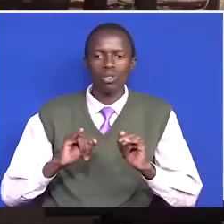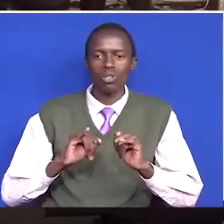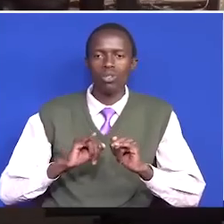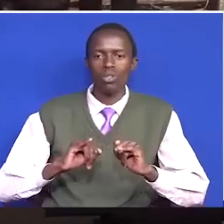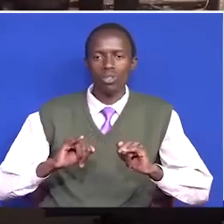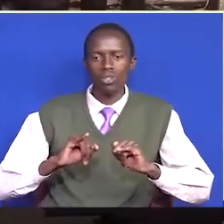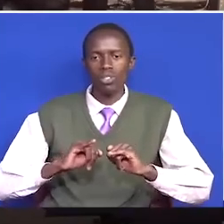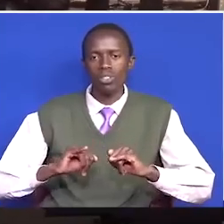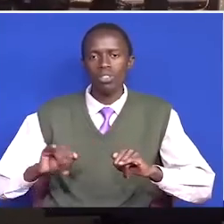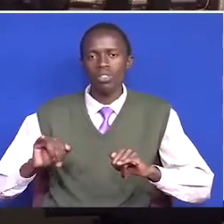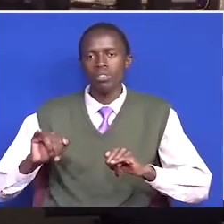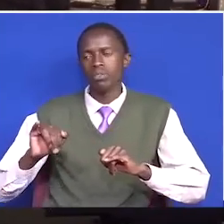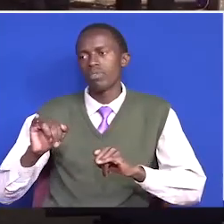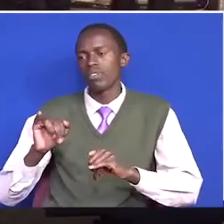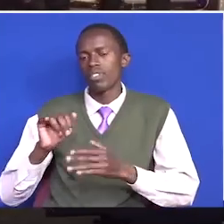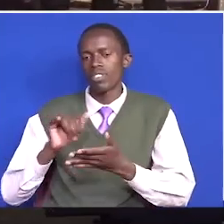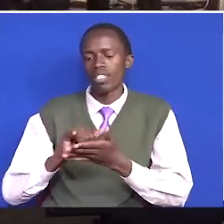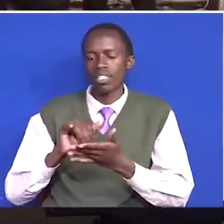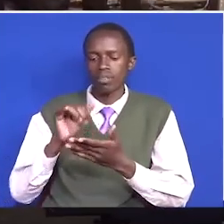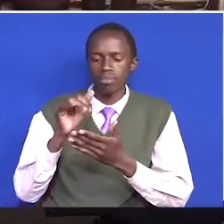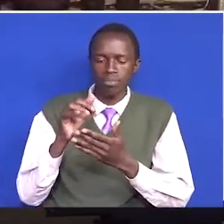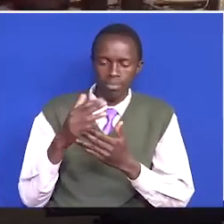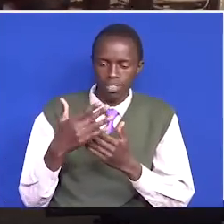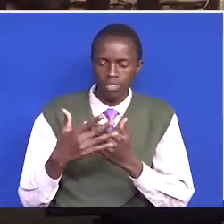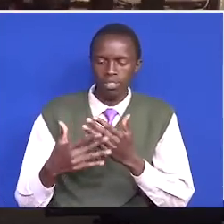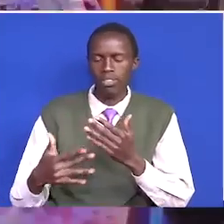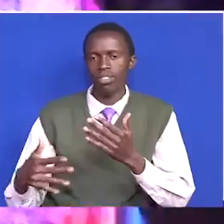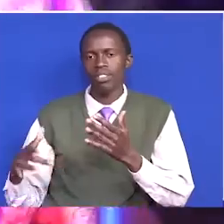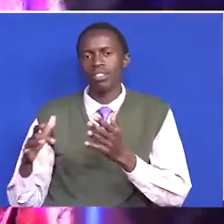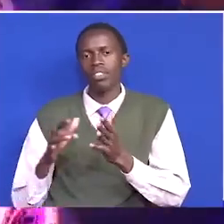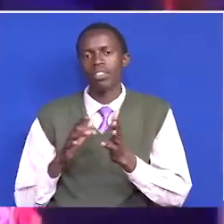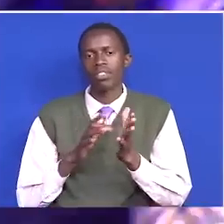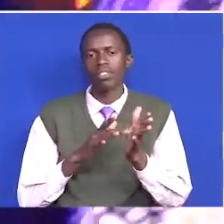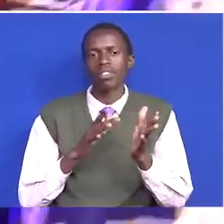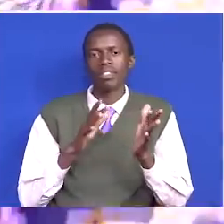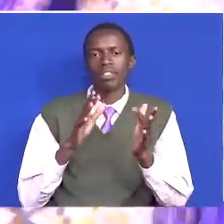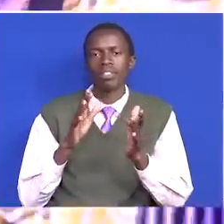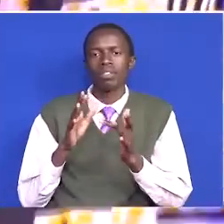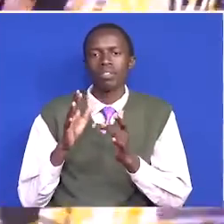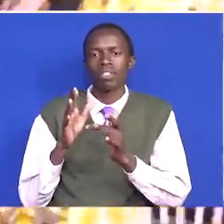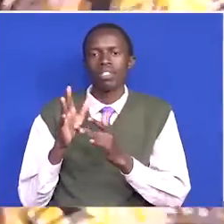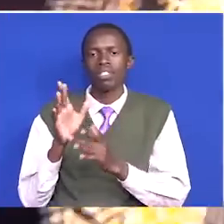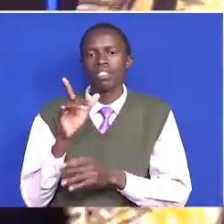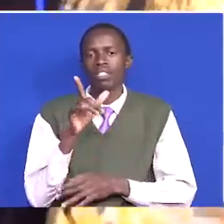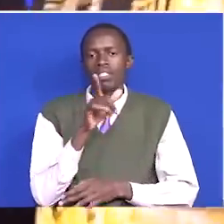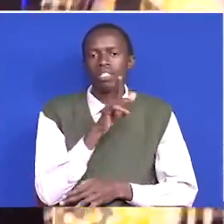utakaso ni damu ya Yesu. Oh Bwana.